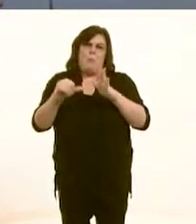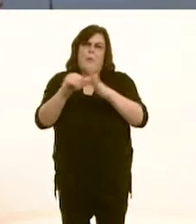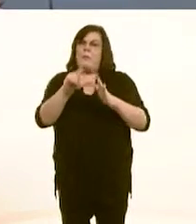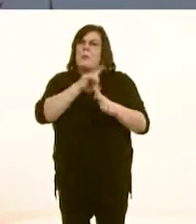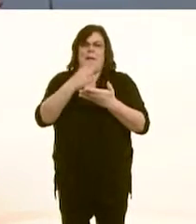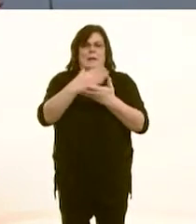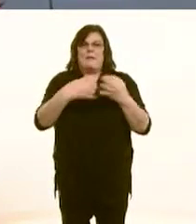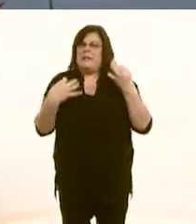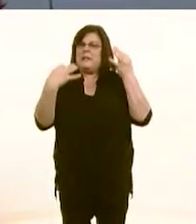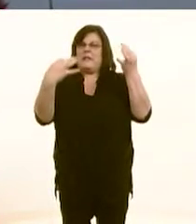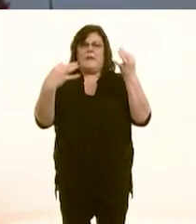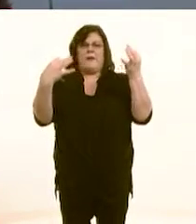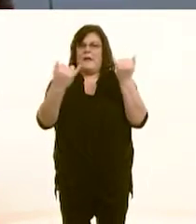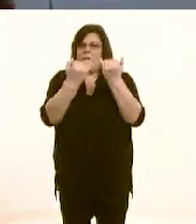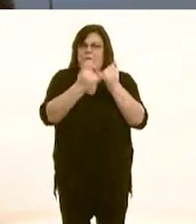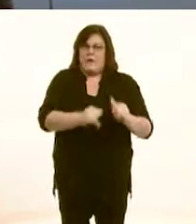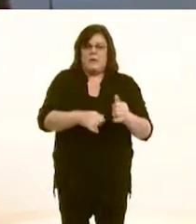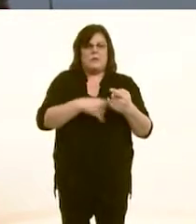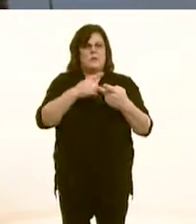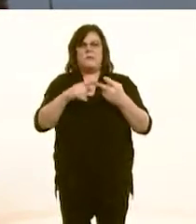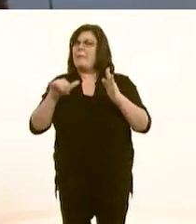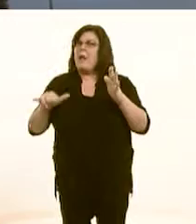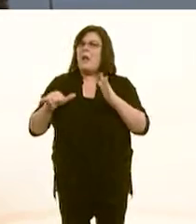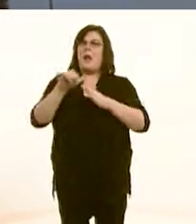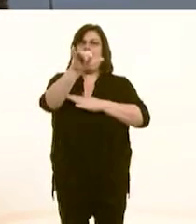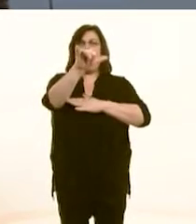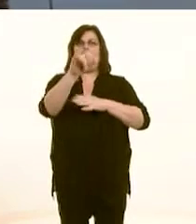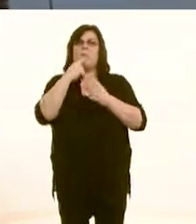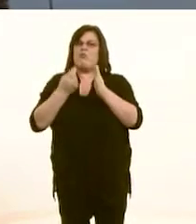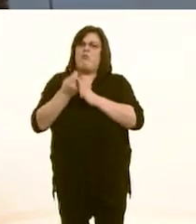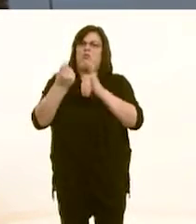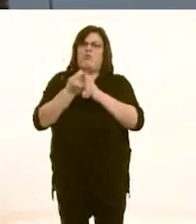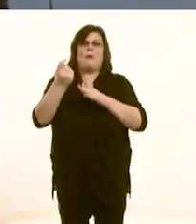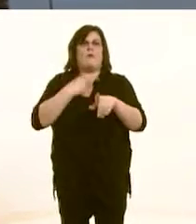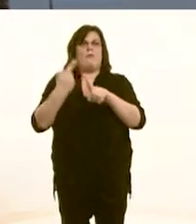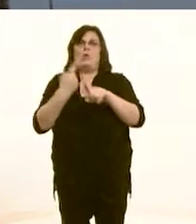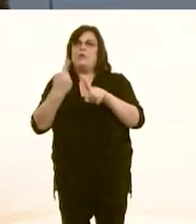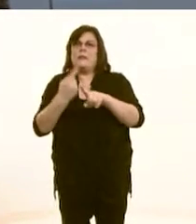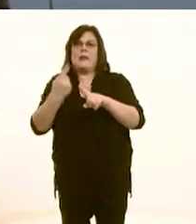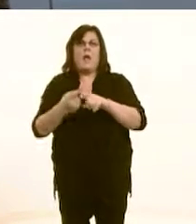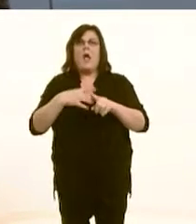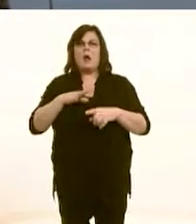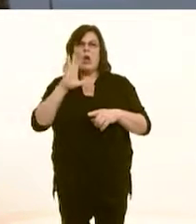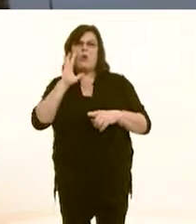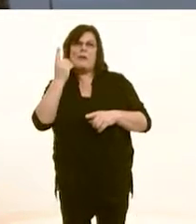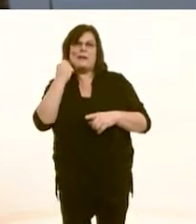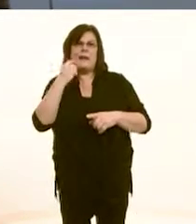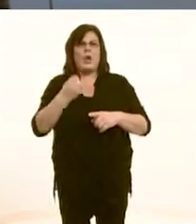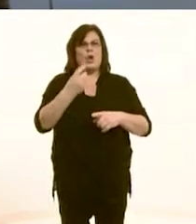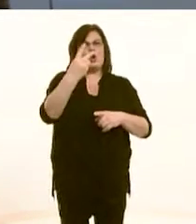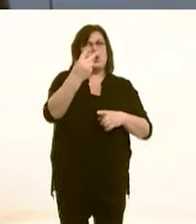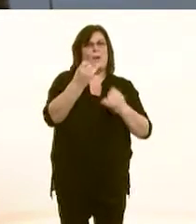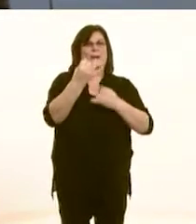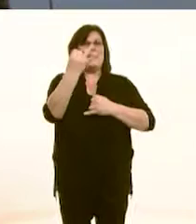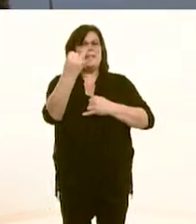certificates being withdrawn, airlines chartered on emergency basis. I even heard yesterday how 2 7-seater planes